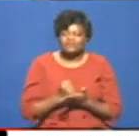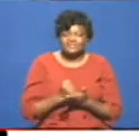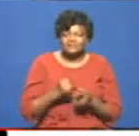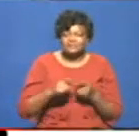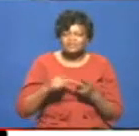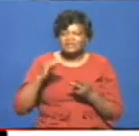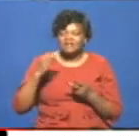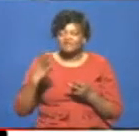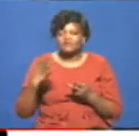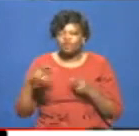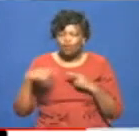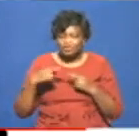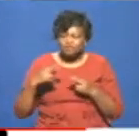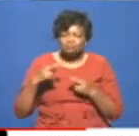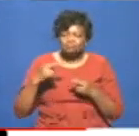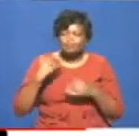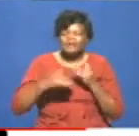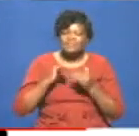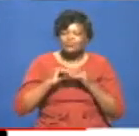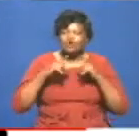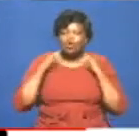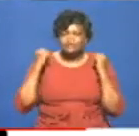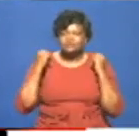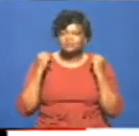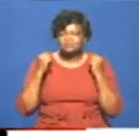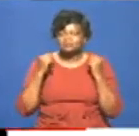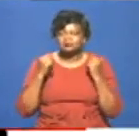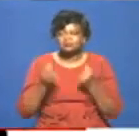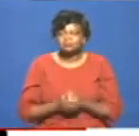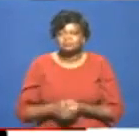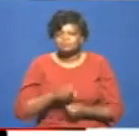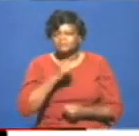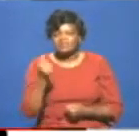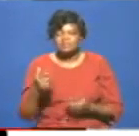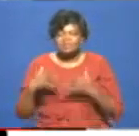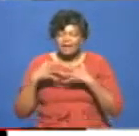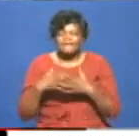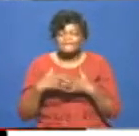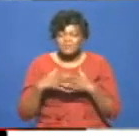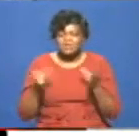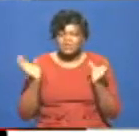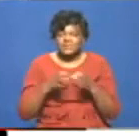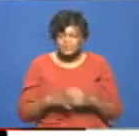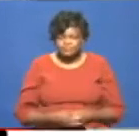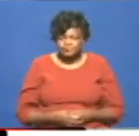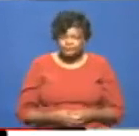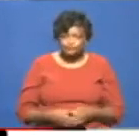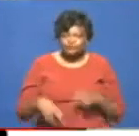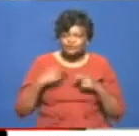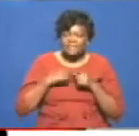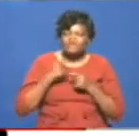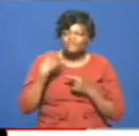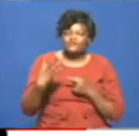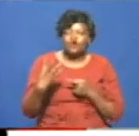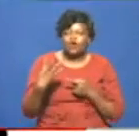35-hotel tower that will host the star-studded U.S. chain W. Marriott Hotel, and four residential